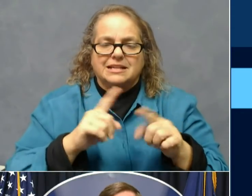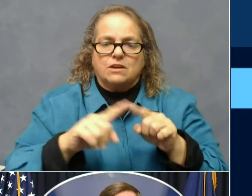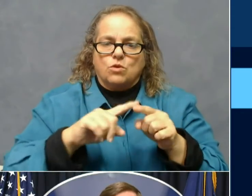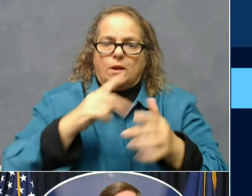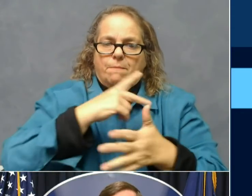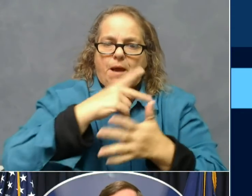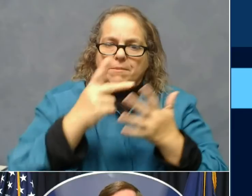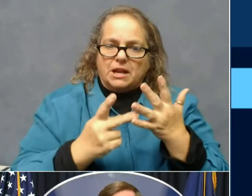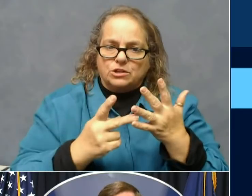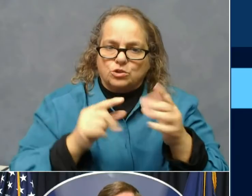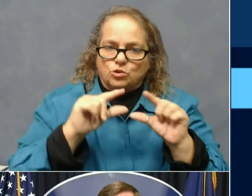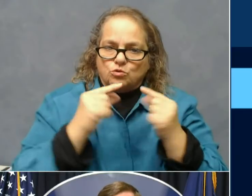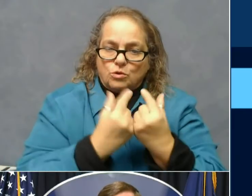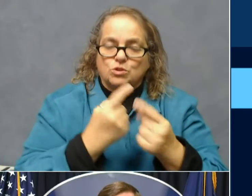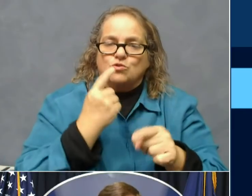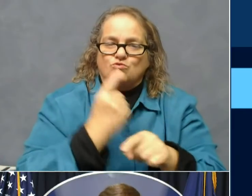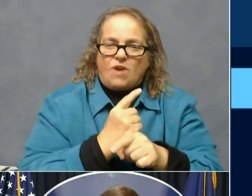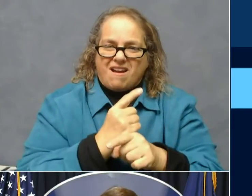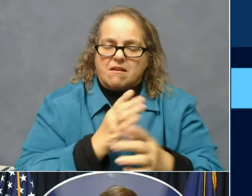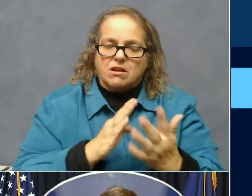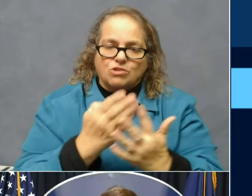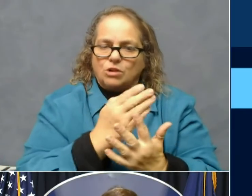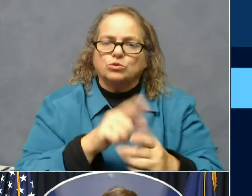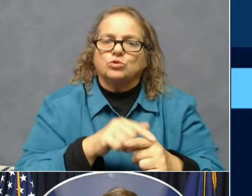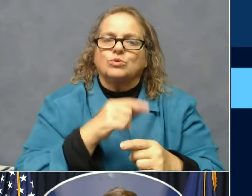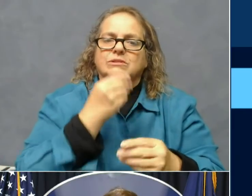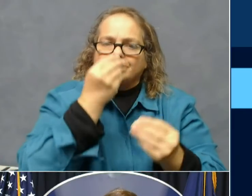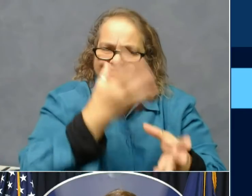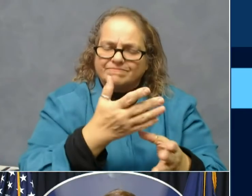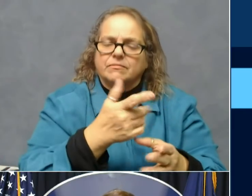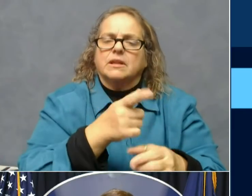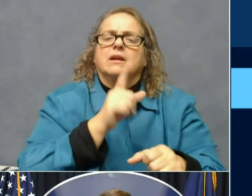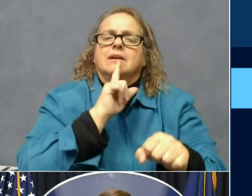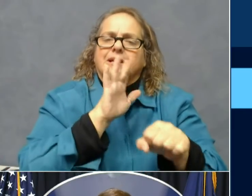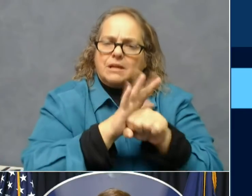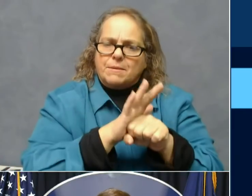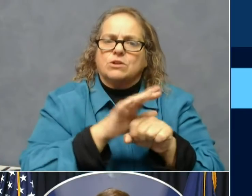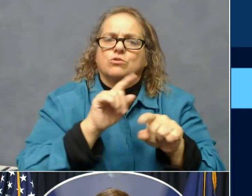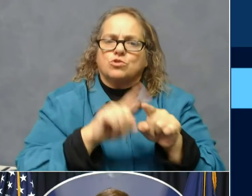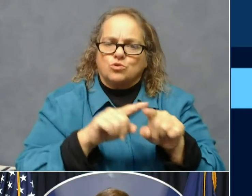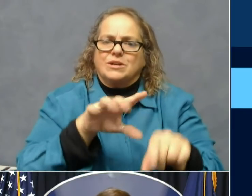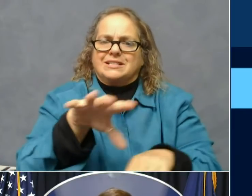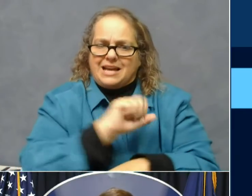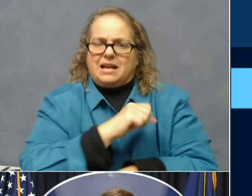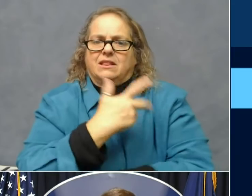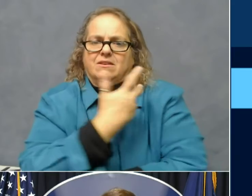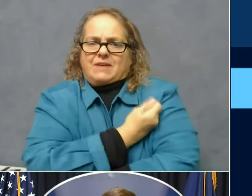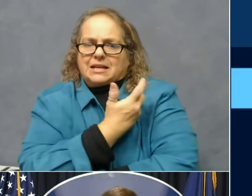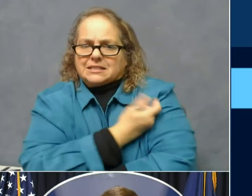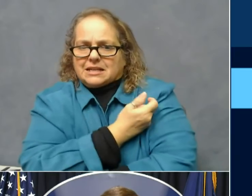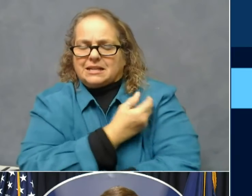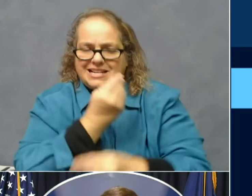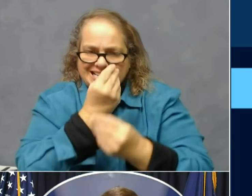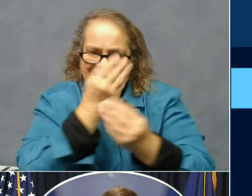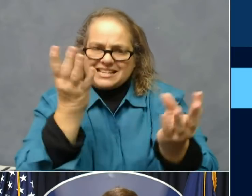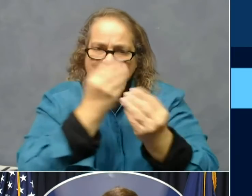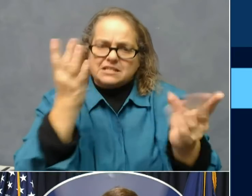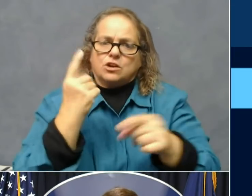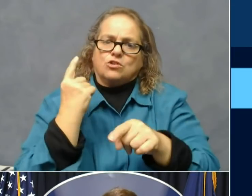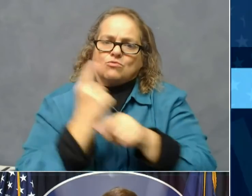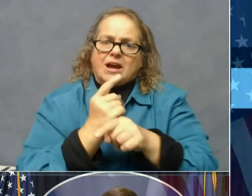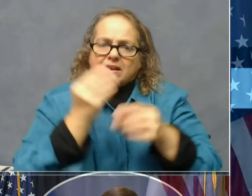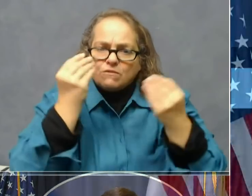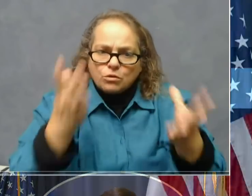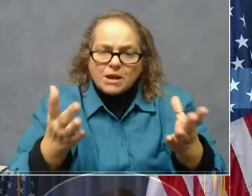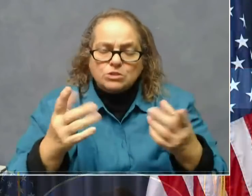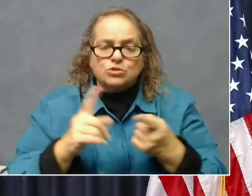channels to encourage commitment to taking this vaccine. Messaging will be shaped based on what we learned through community outreach efforts